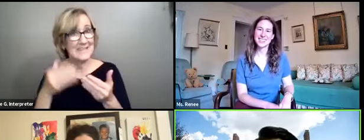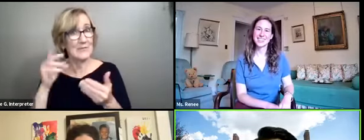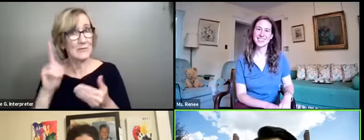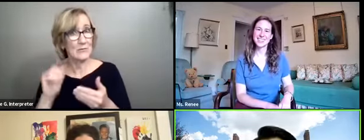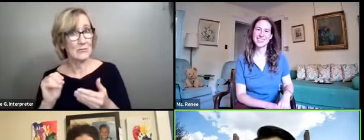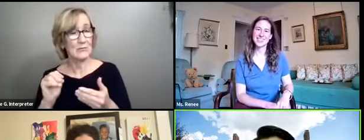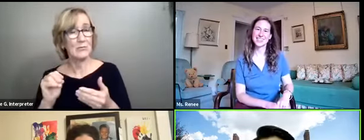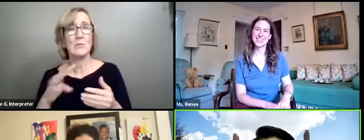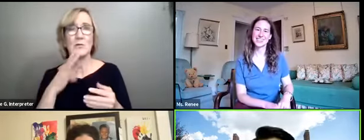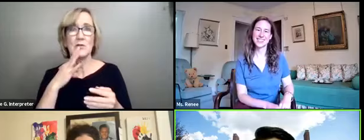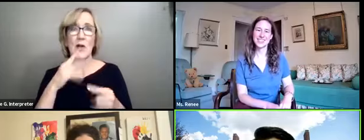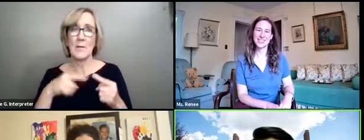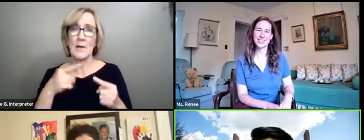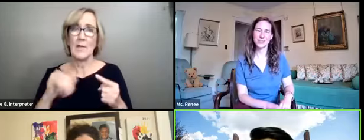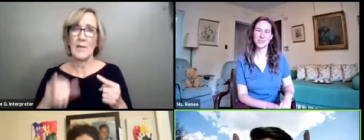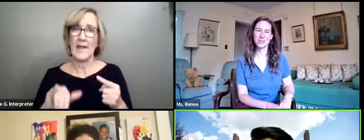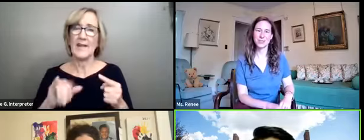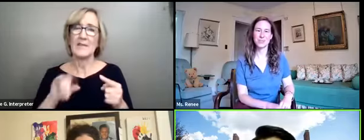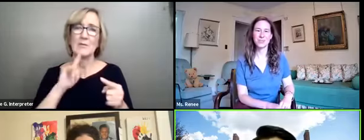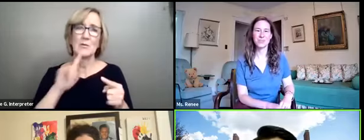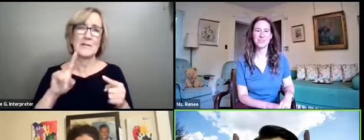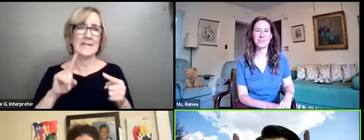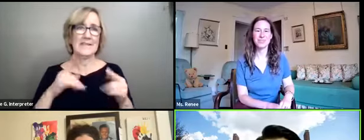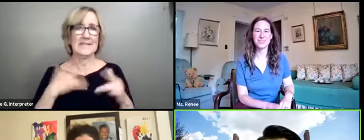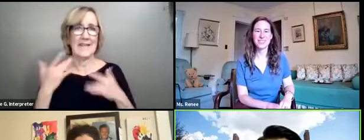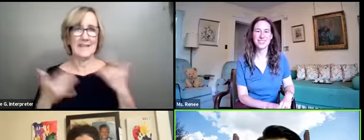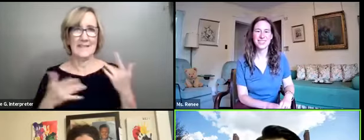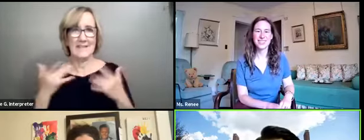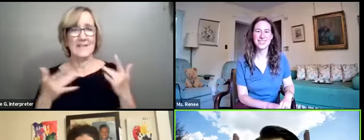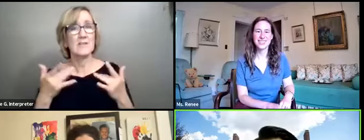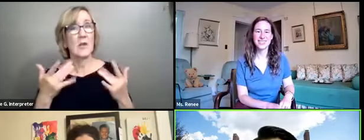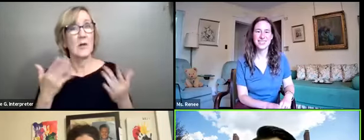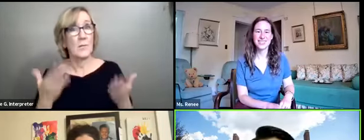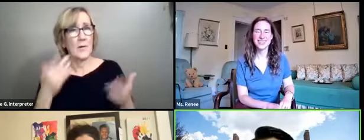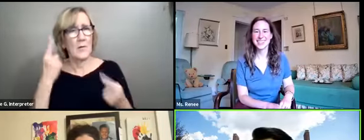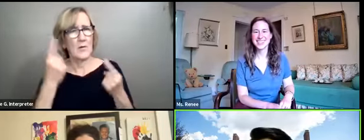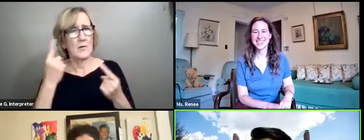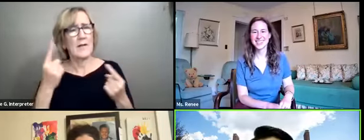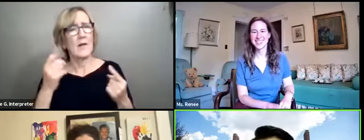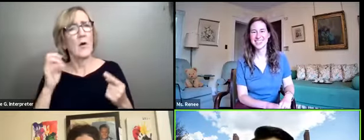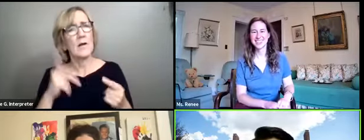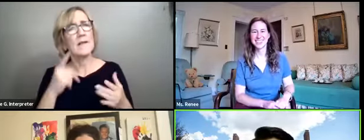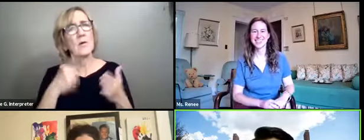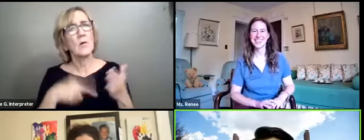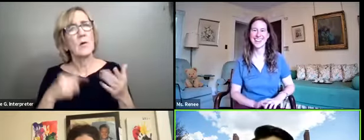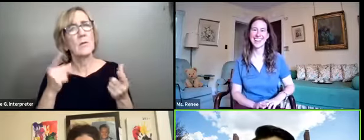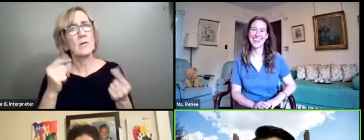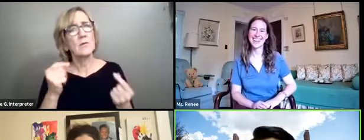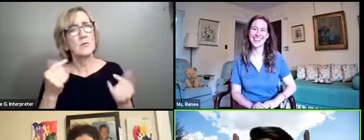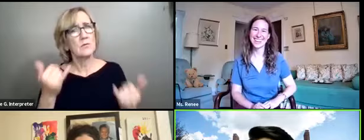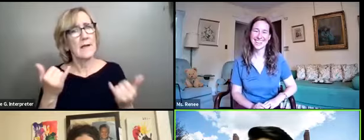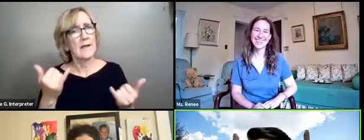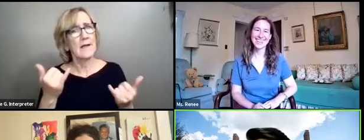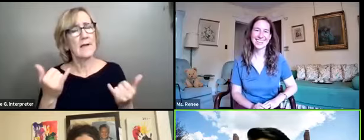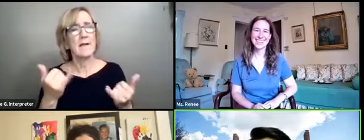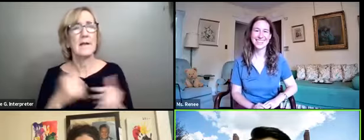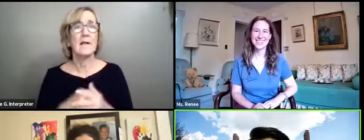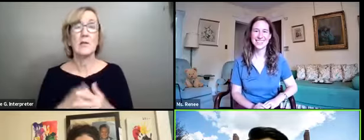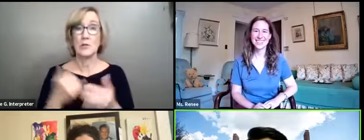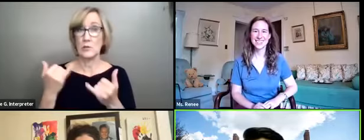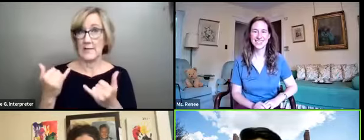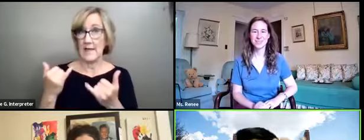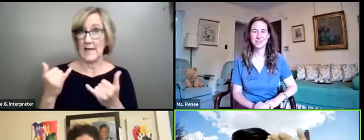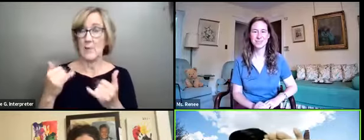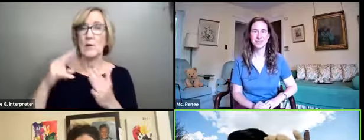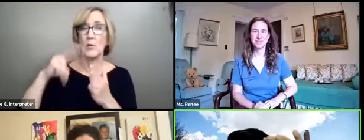talk about them and it's super exciting. So you're probably wondering, all right, well, so then what are we gonna do today? So what we're doing today is we're gonna read